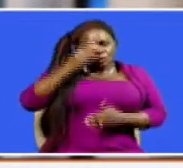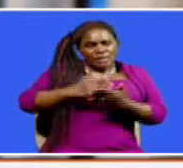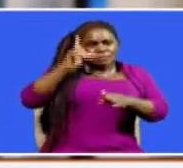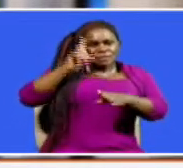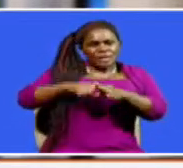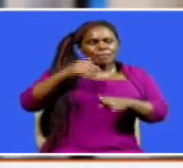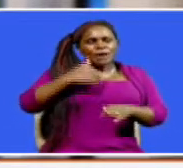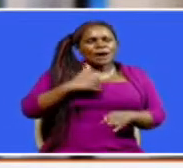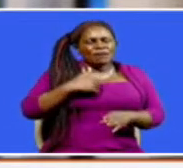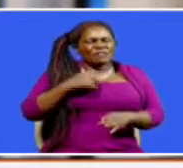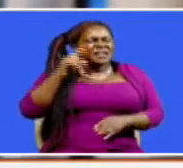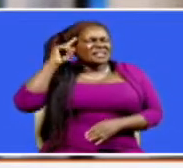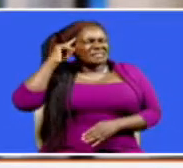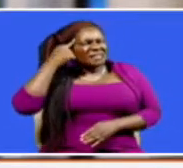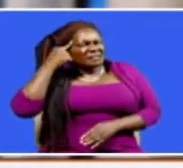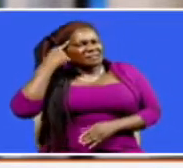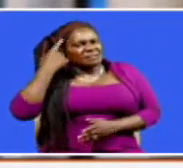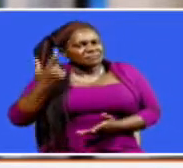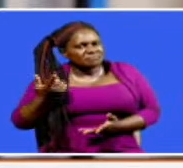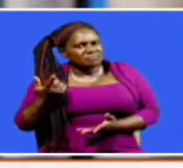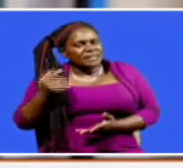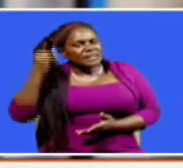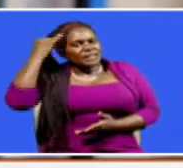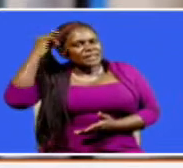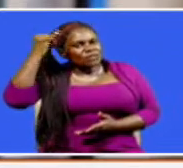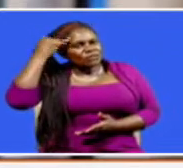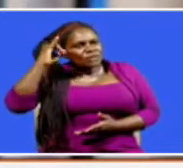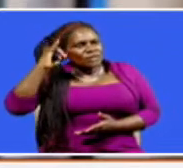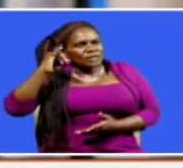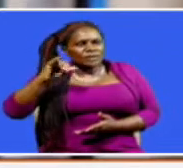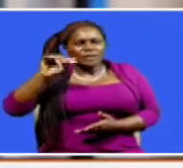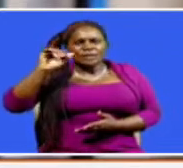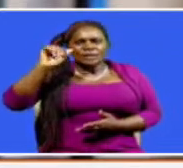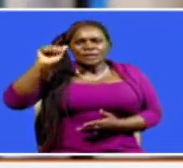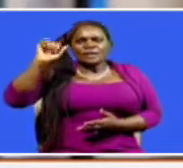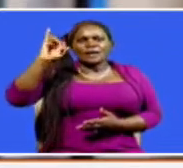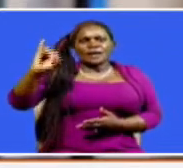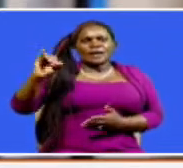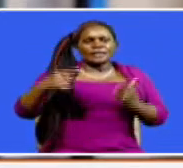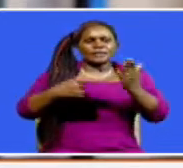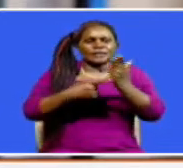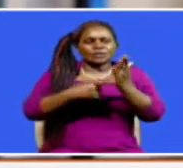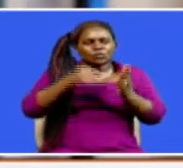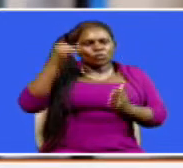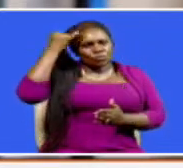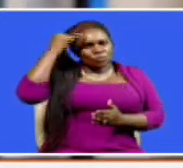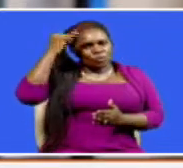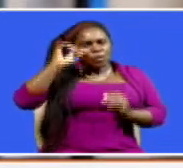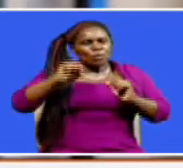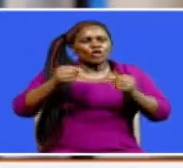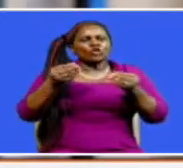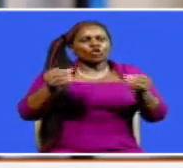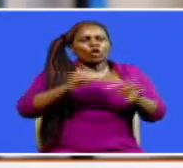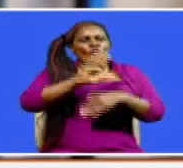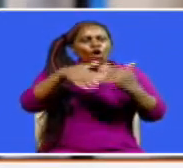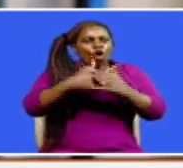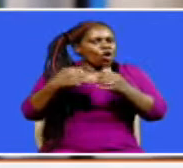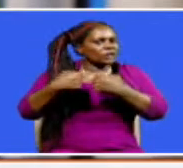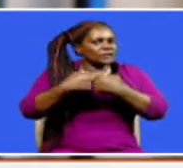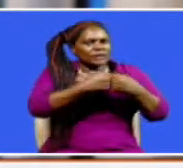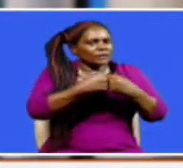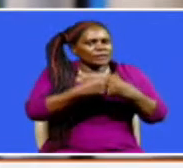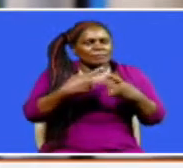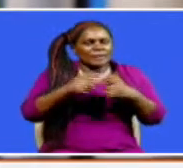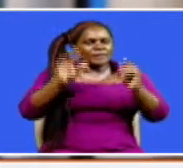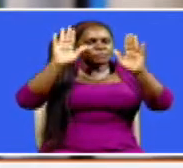sometimes have the tendency to think that innovations such as AI or other technological innovations could solve all of our challenges,